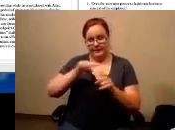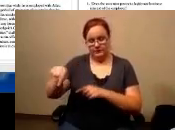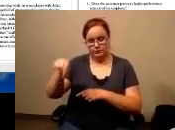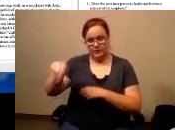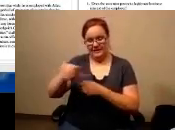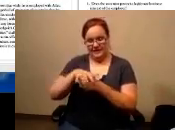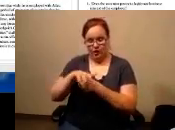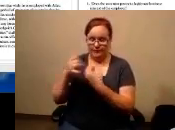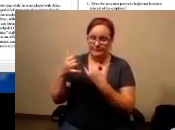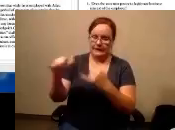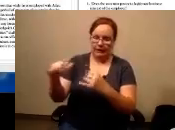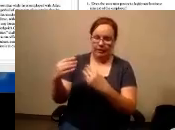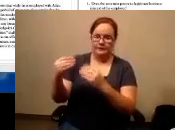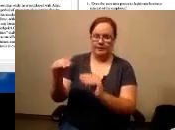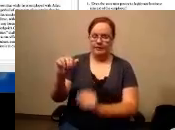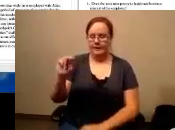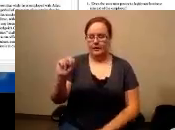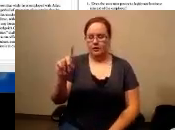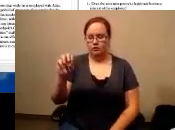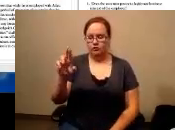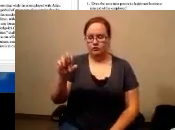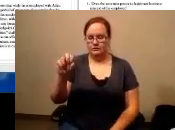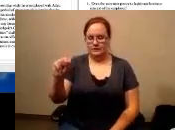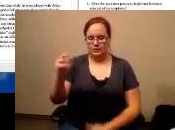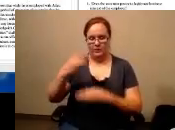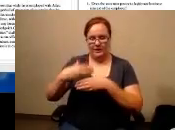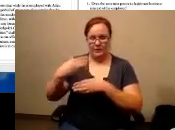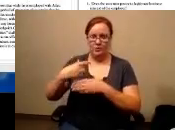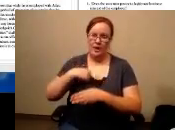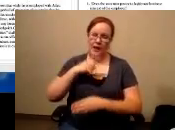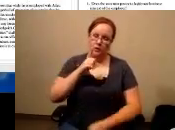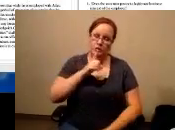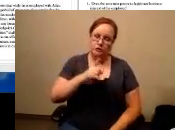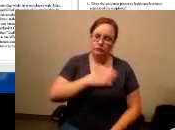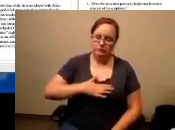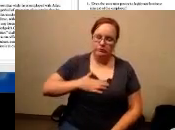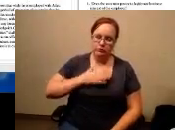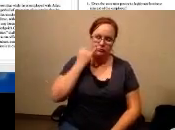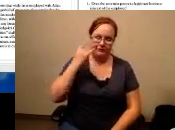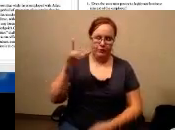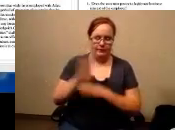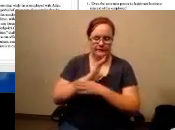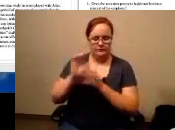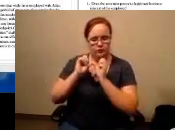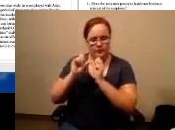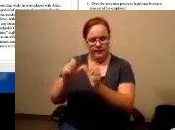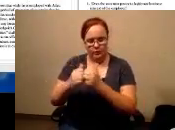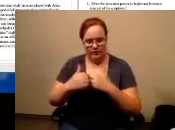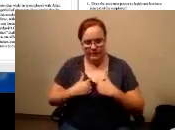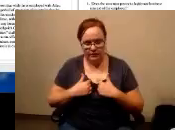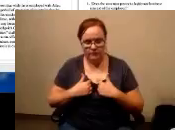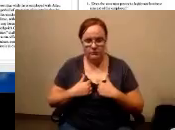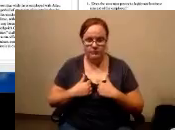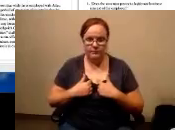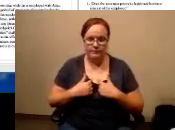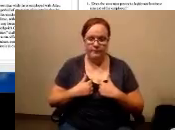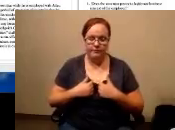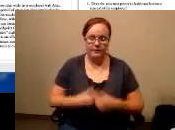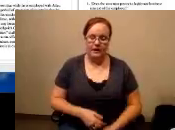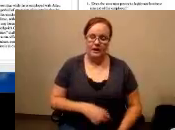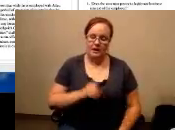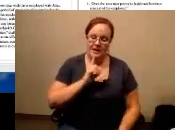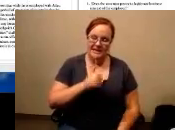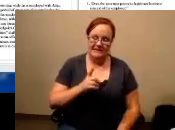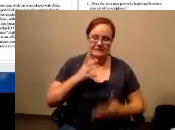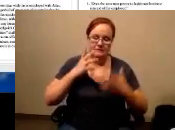be selling Andersen windows. So I really appreciate it if you move your business over to me. It's devastating because from